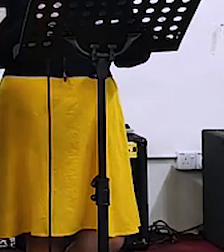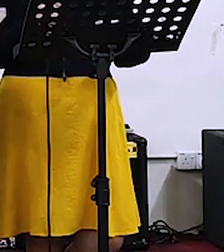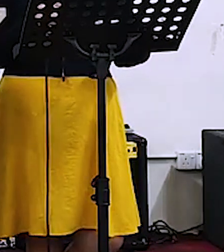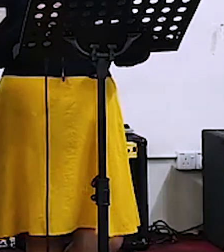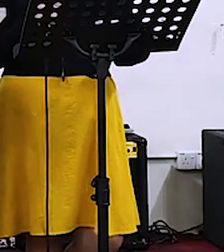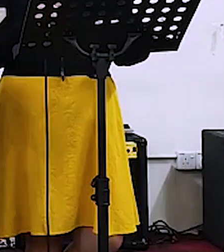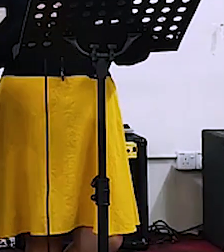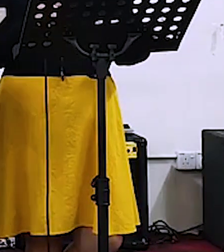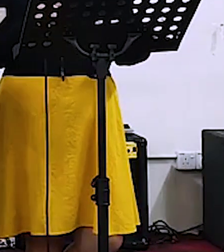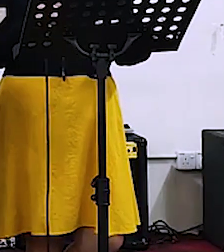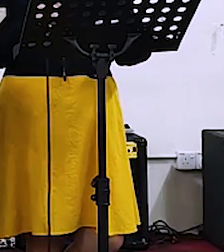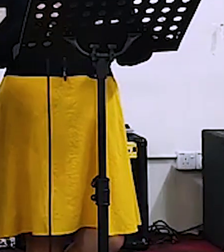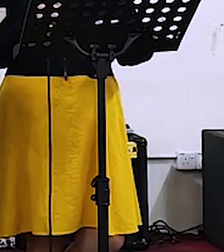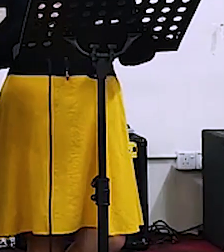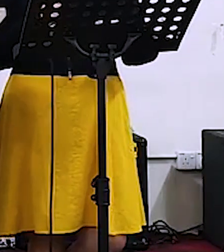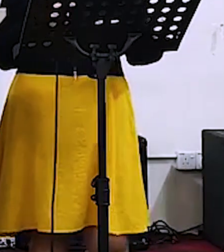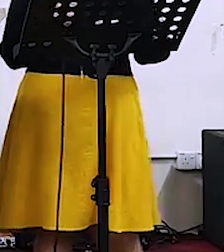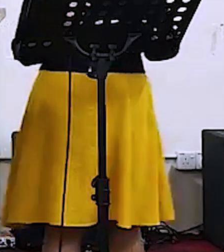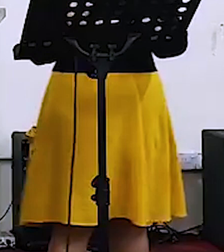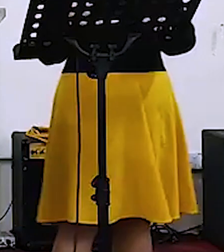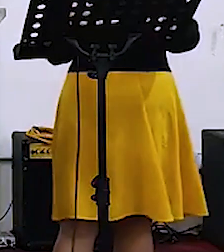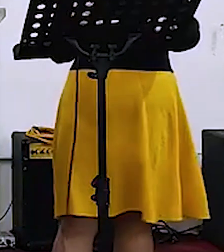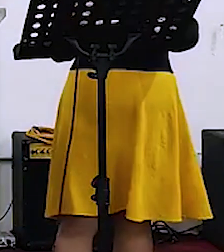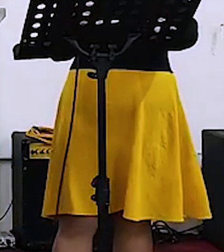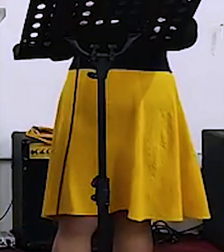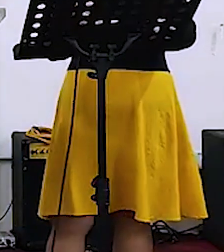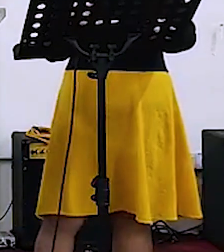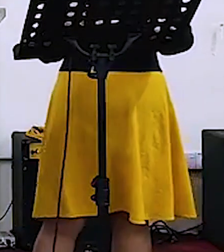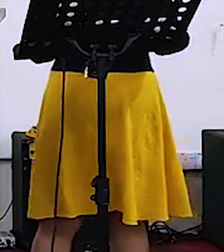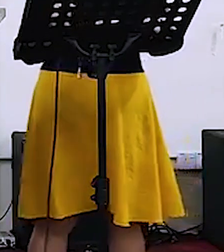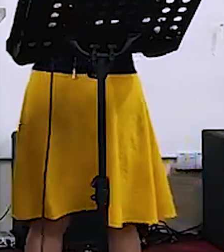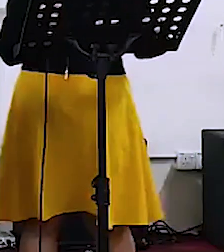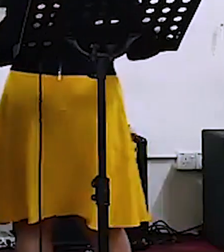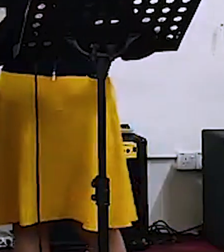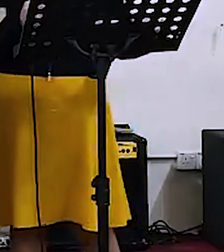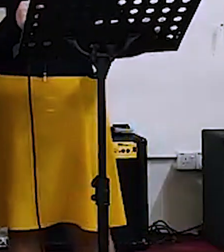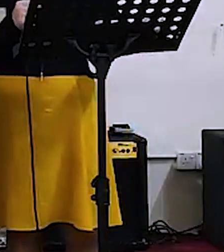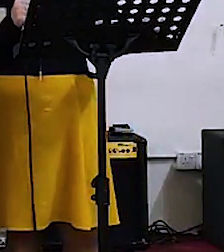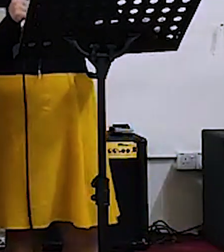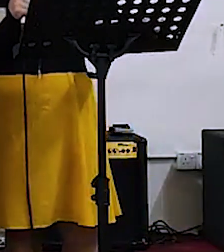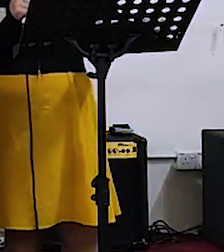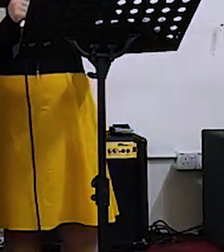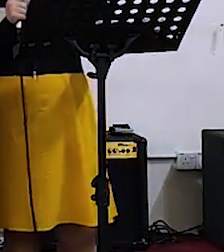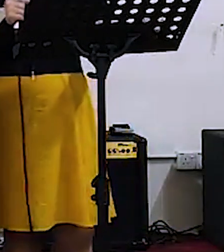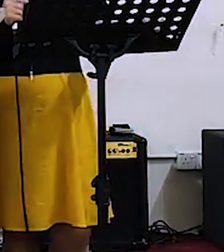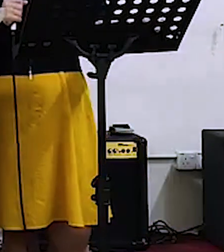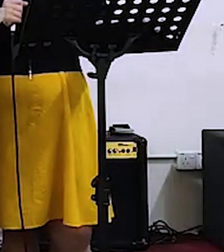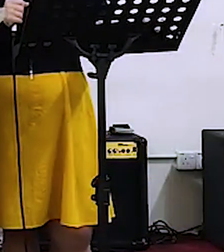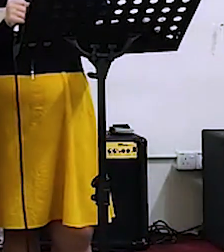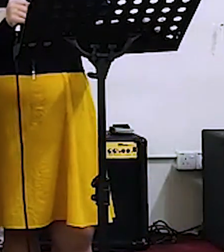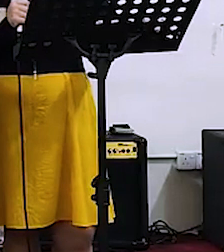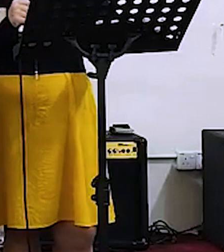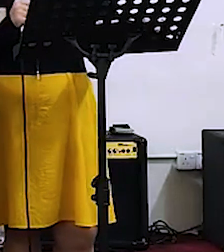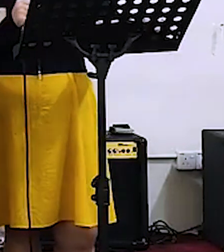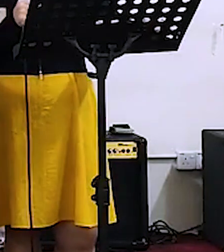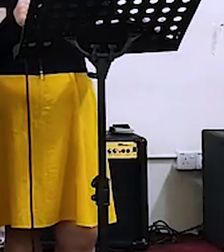was selfish, I was self-centered, I lived my life just for me. You know, for the life that I lived